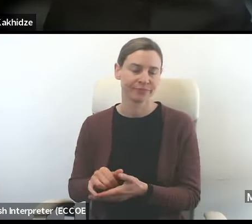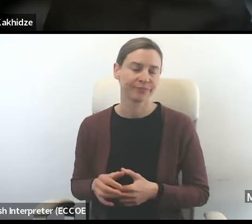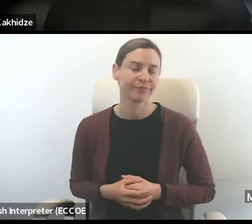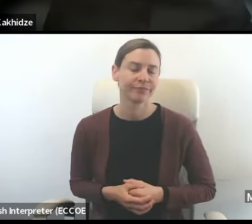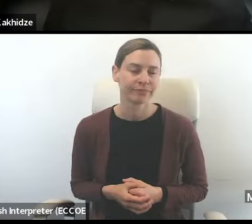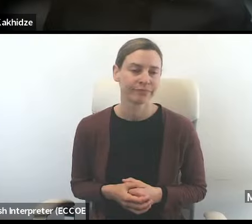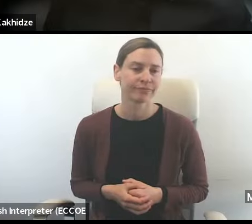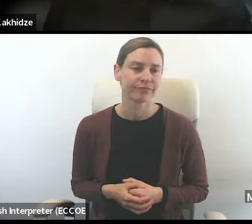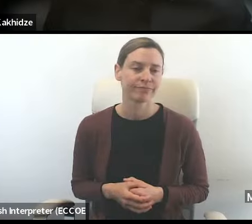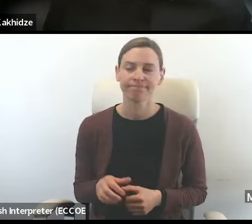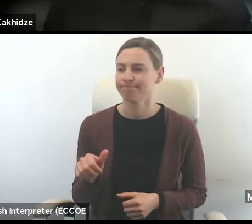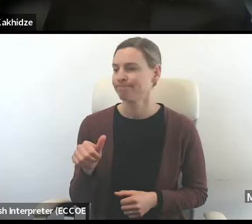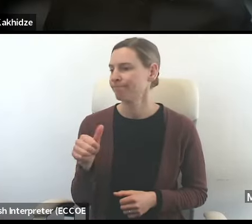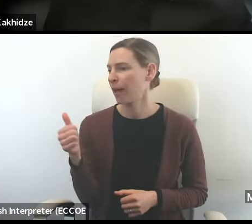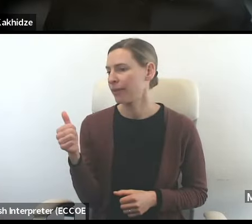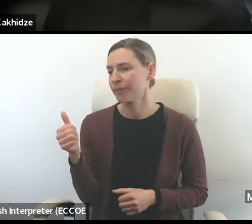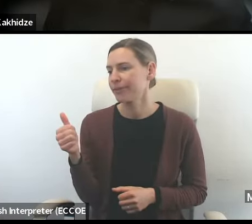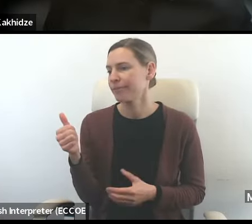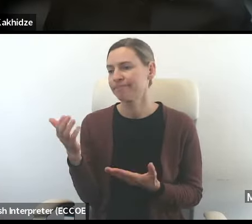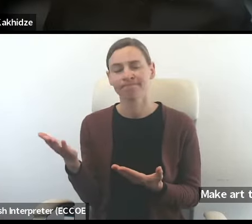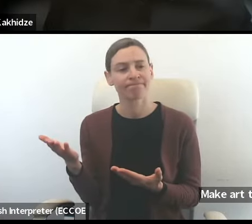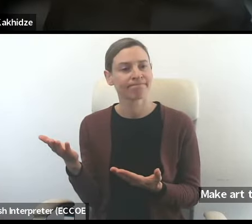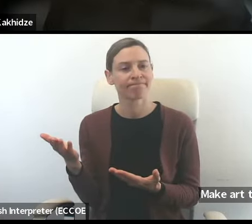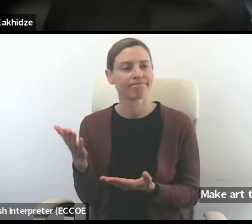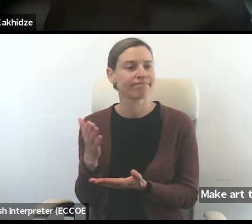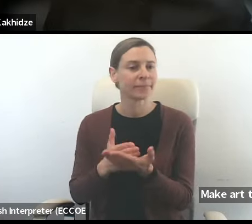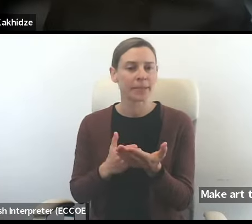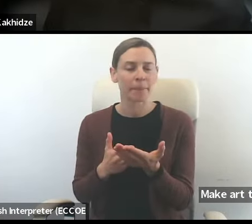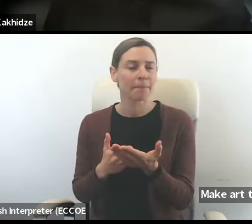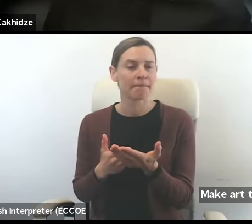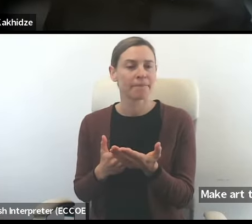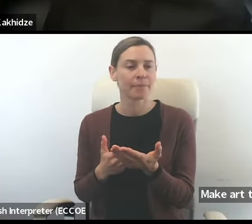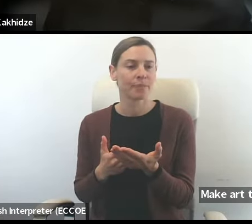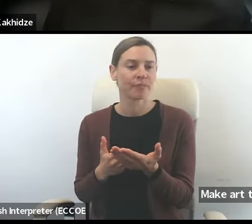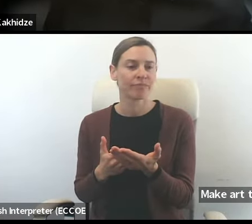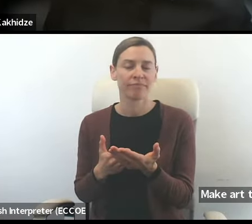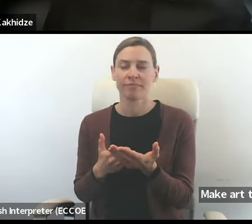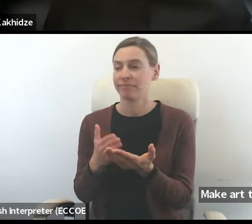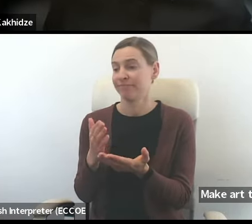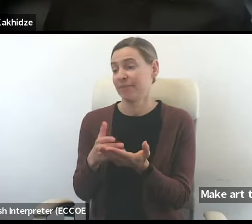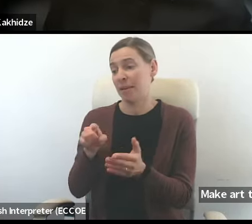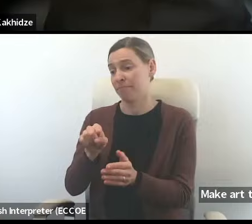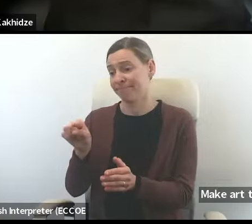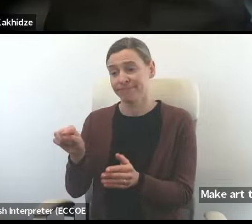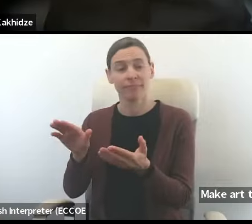them just, you know, some of them died,